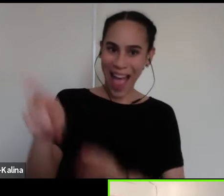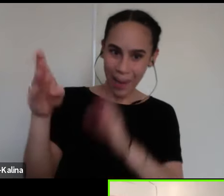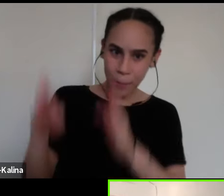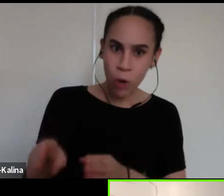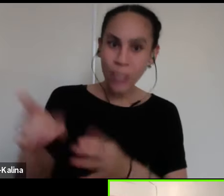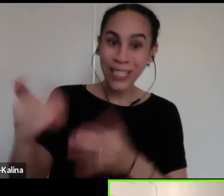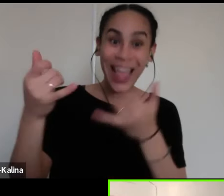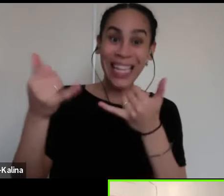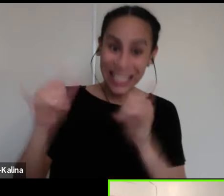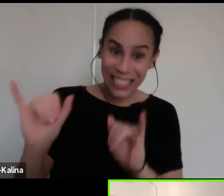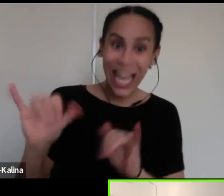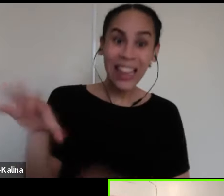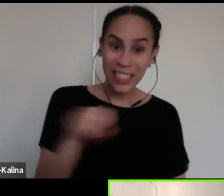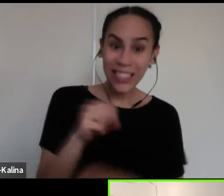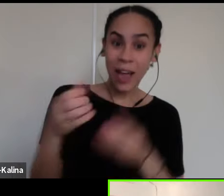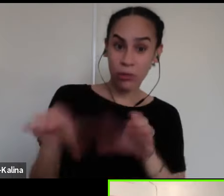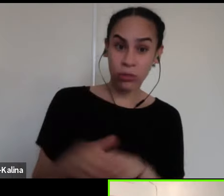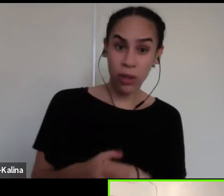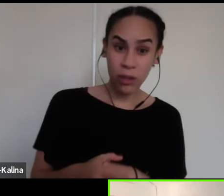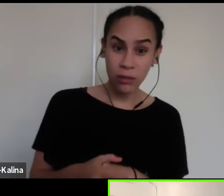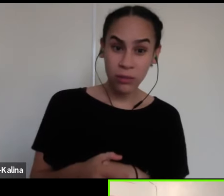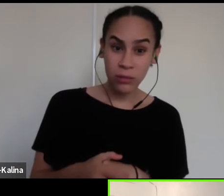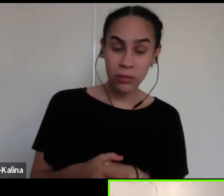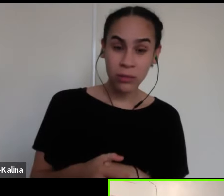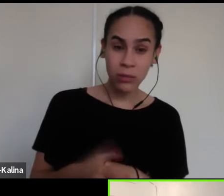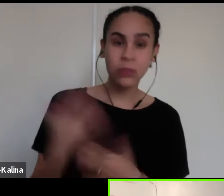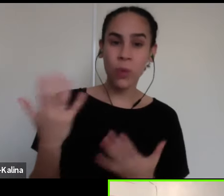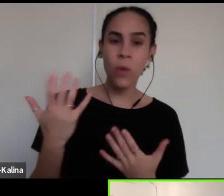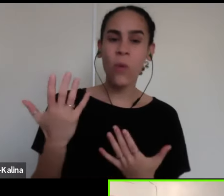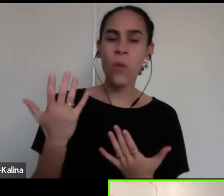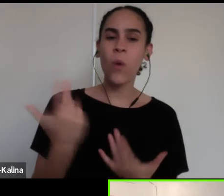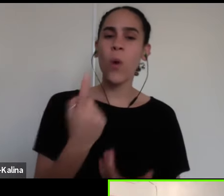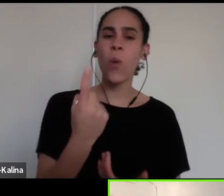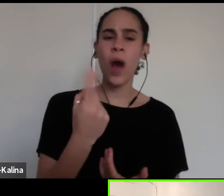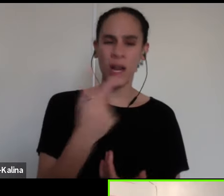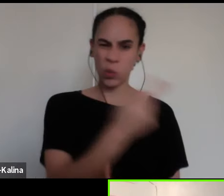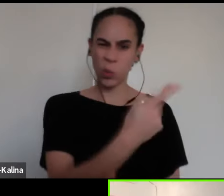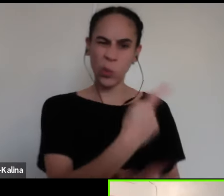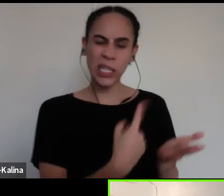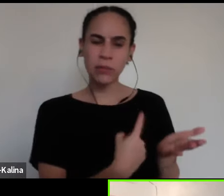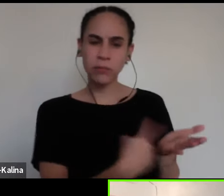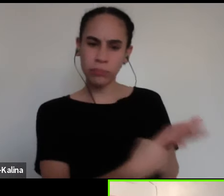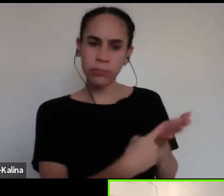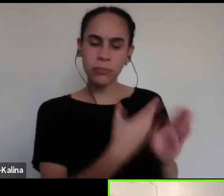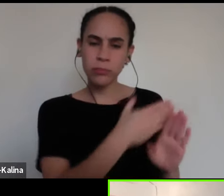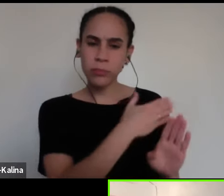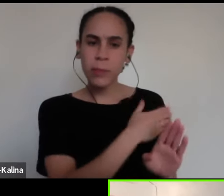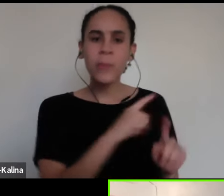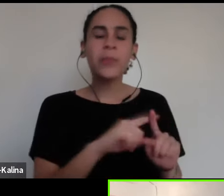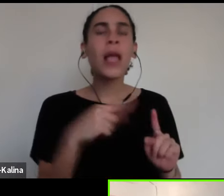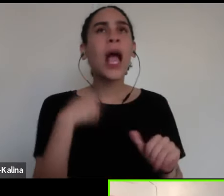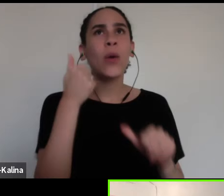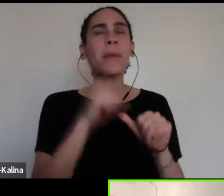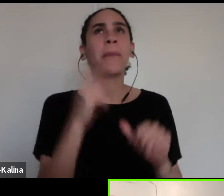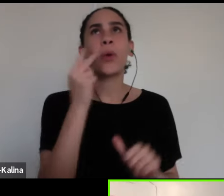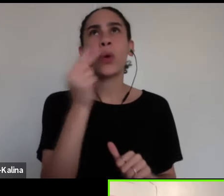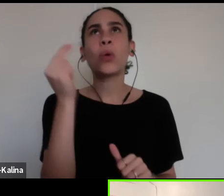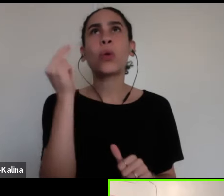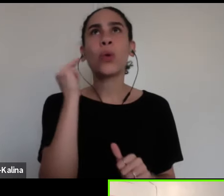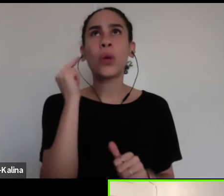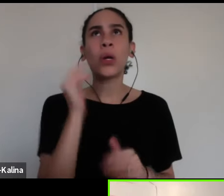so, and one of the, we talked about this, but one of the places where I remember that, where it